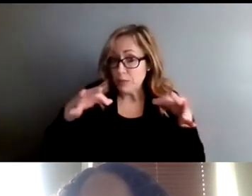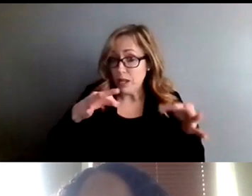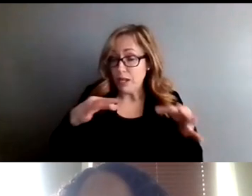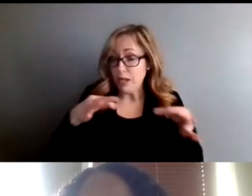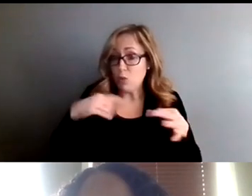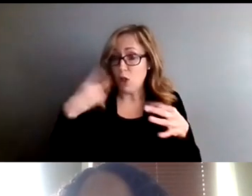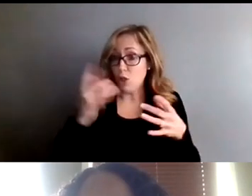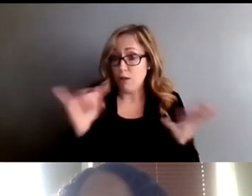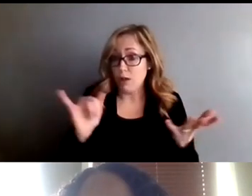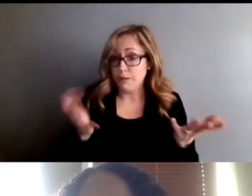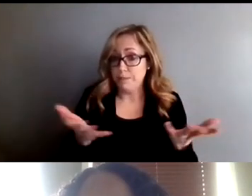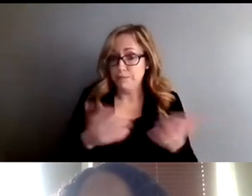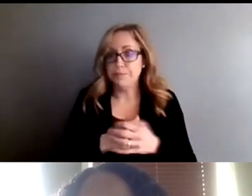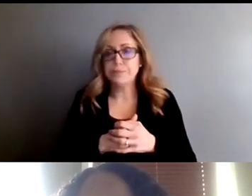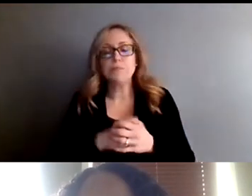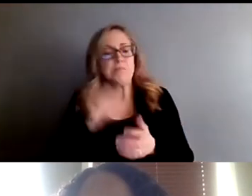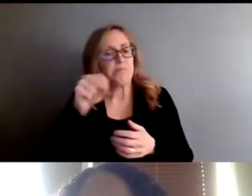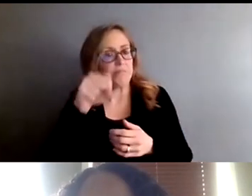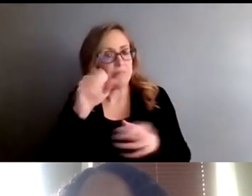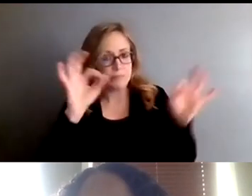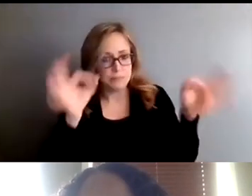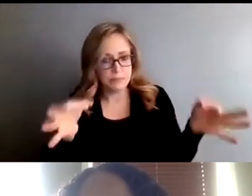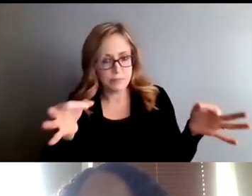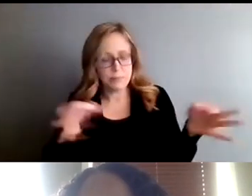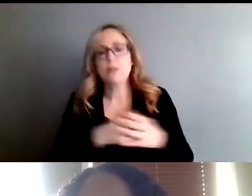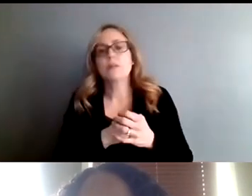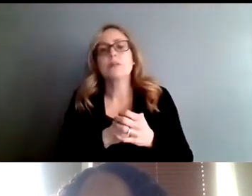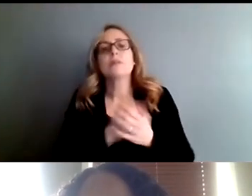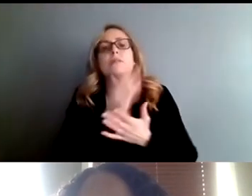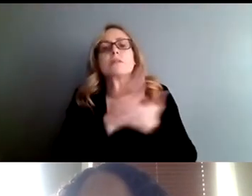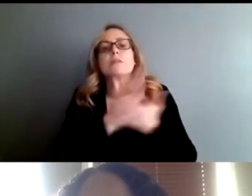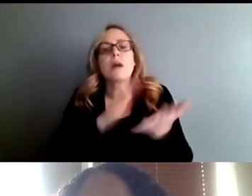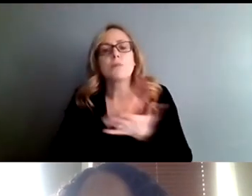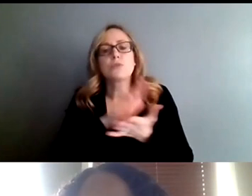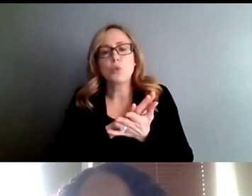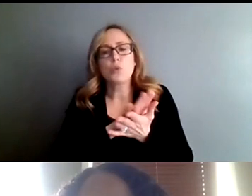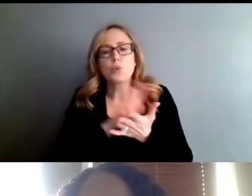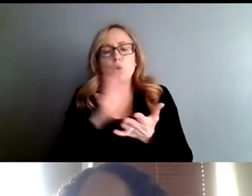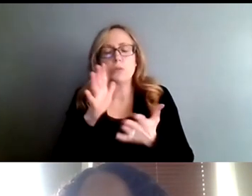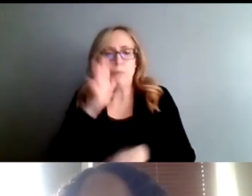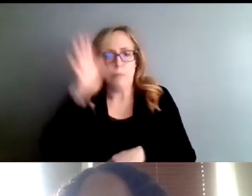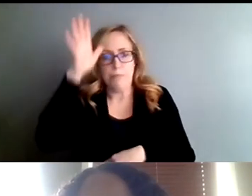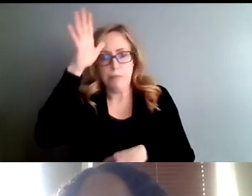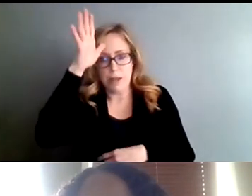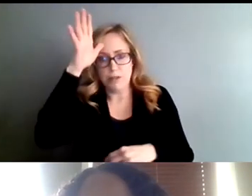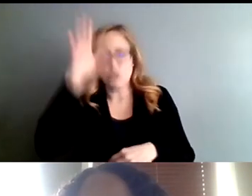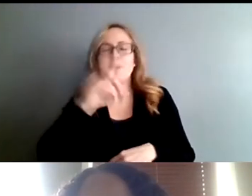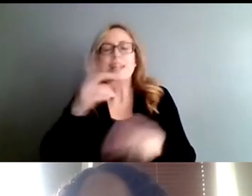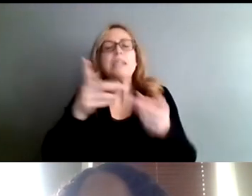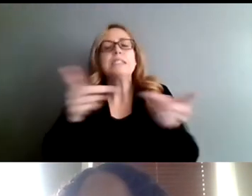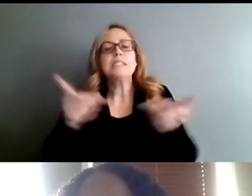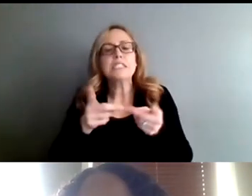yet? Absolutely. So I know some schools, parents, the district has sent out an